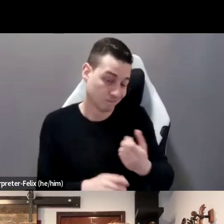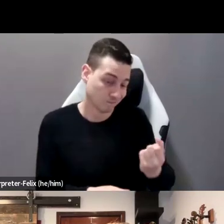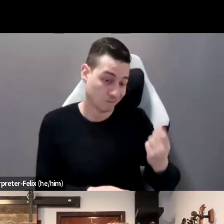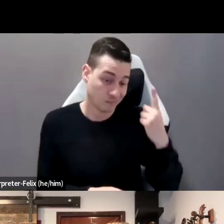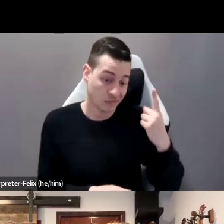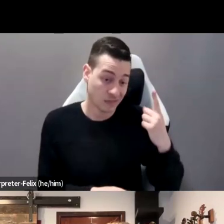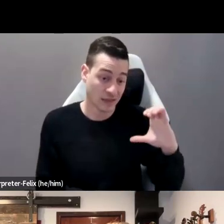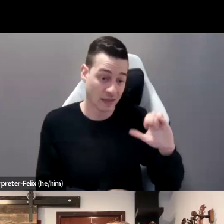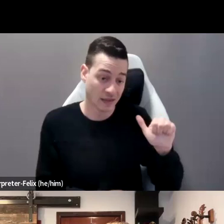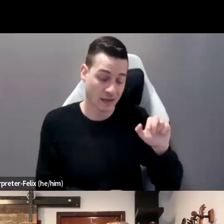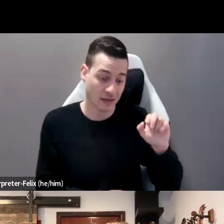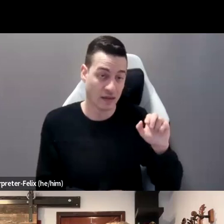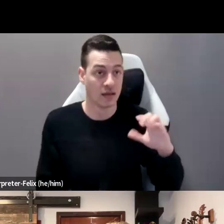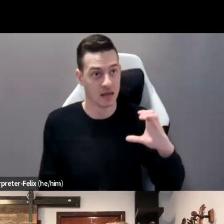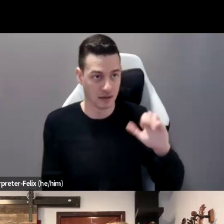level barriers